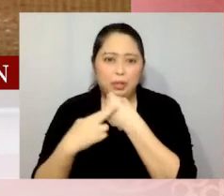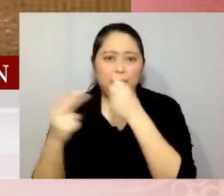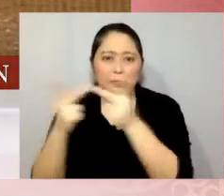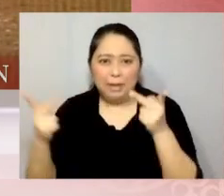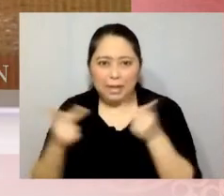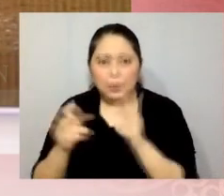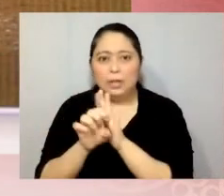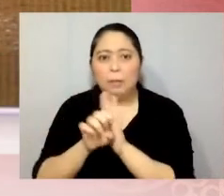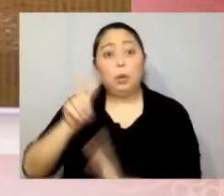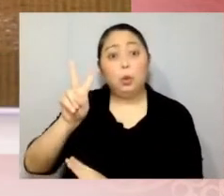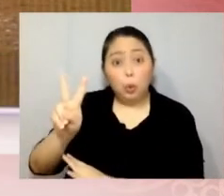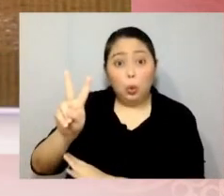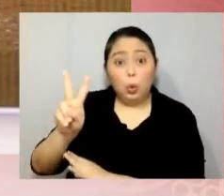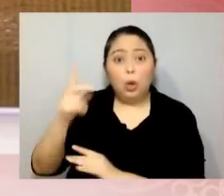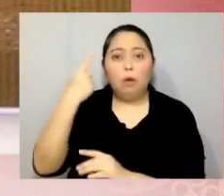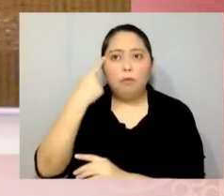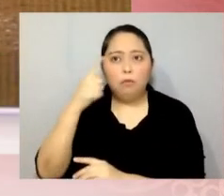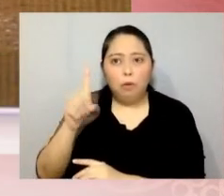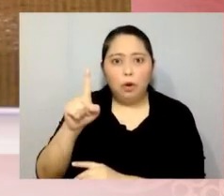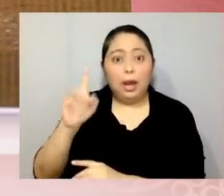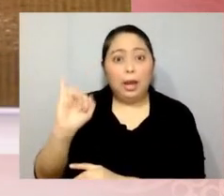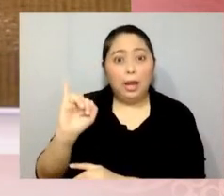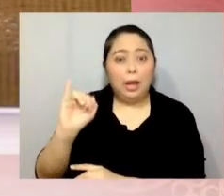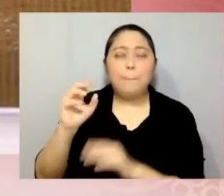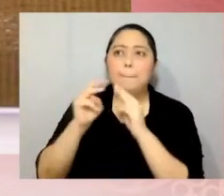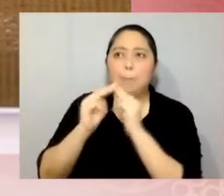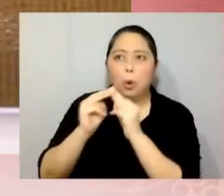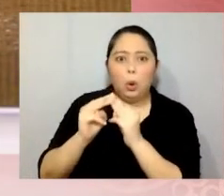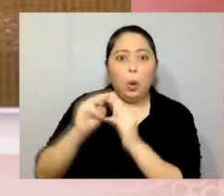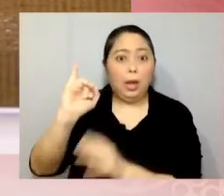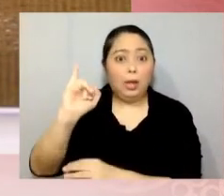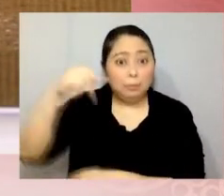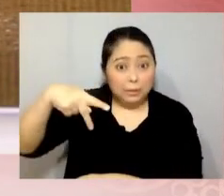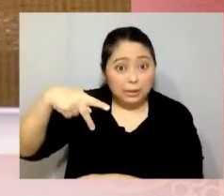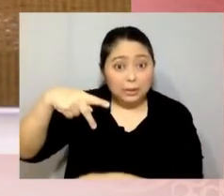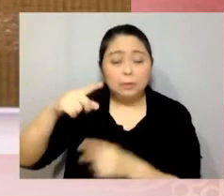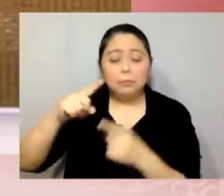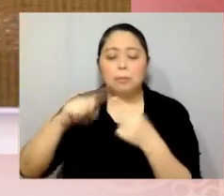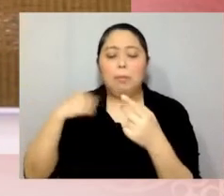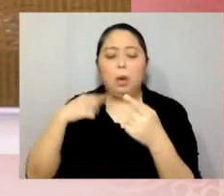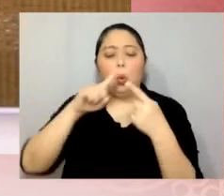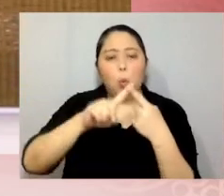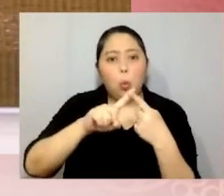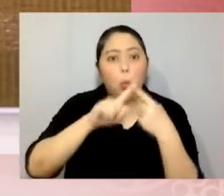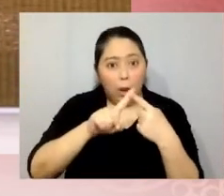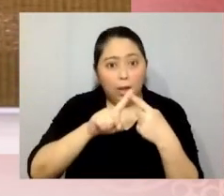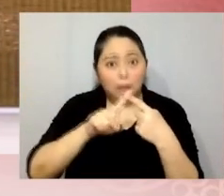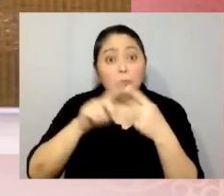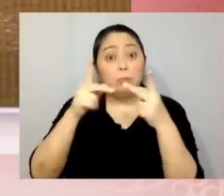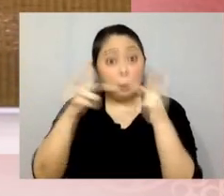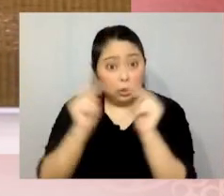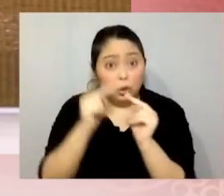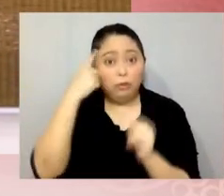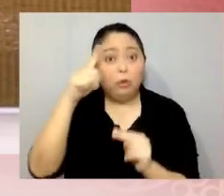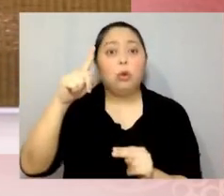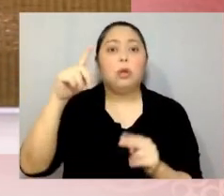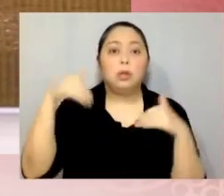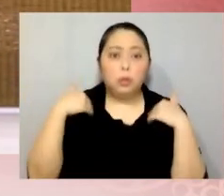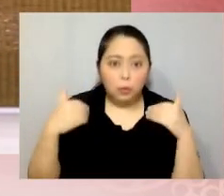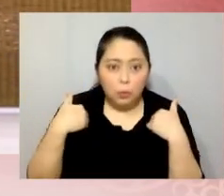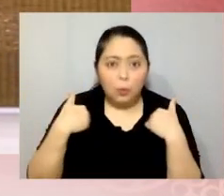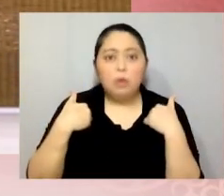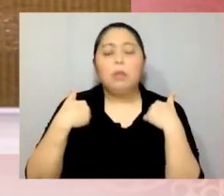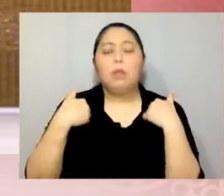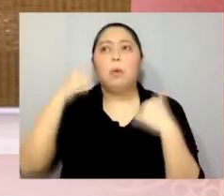peoples and the settler communities, and one seat each for youth, women, traditional leaders, and the